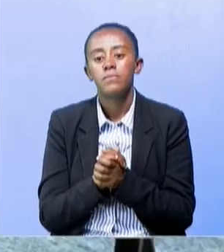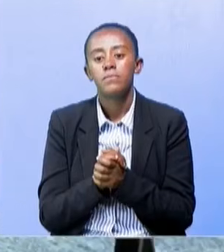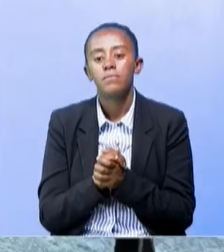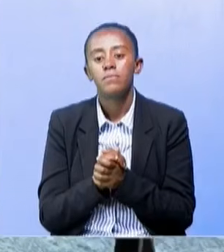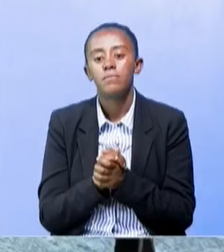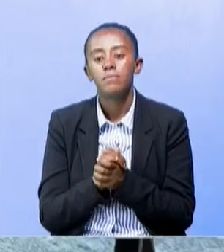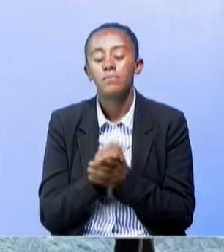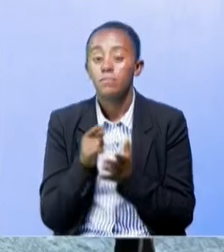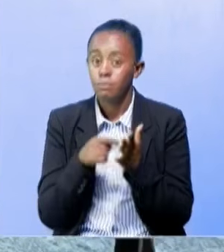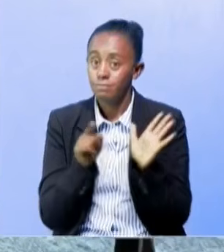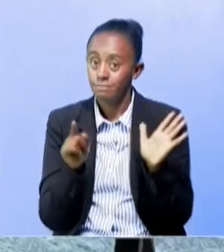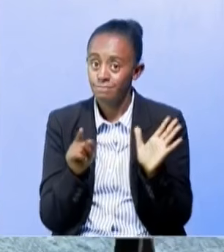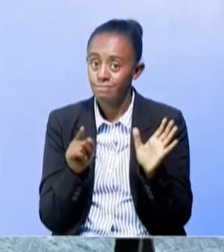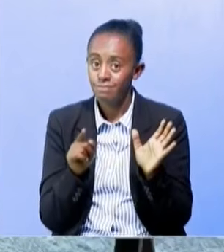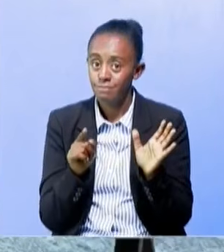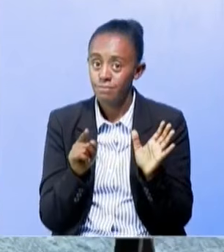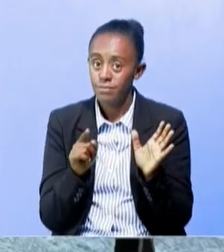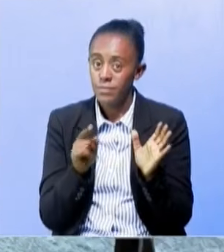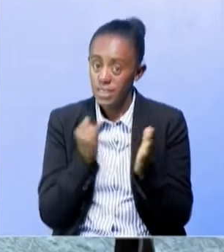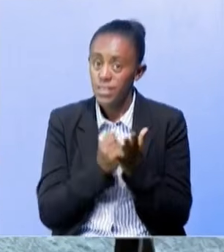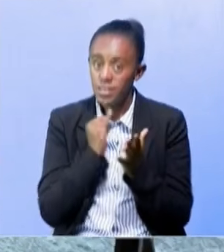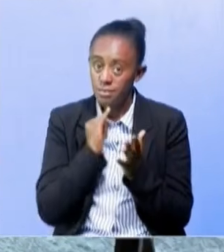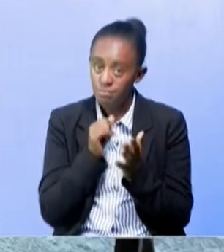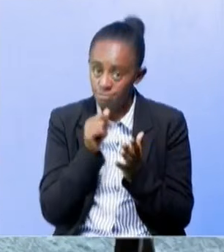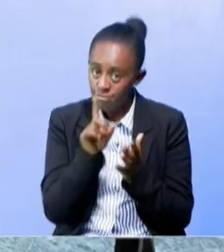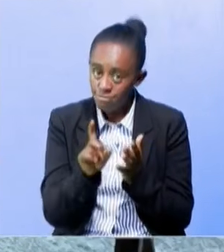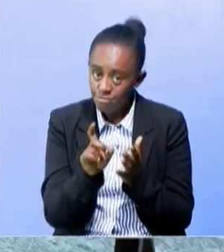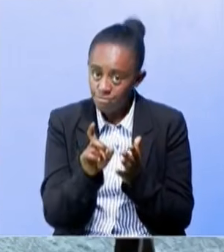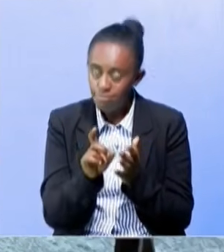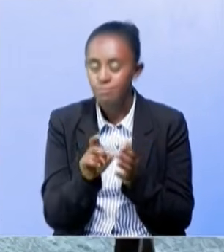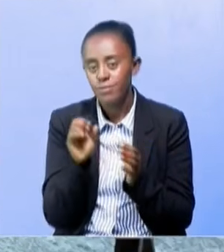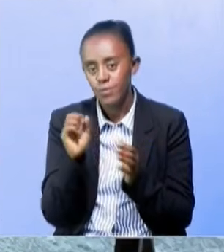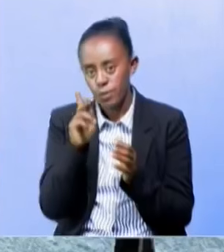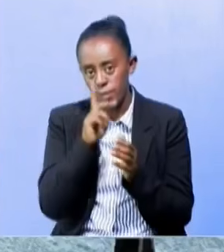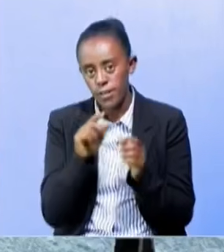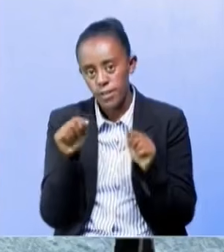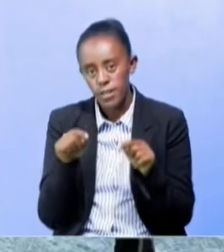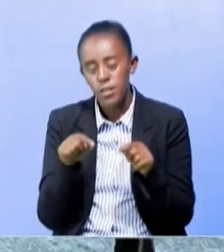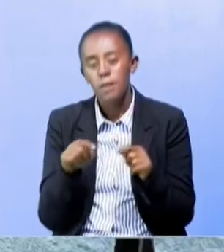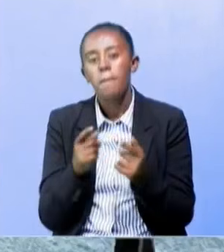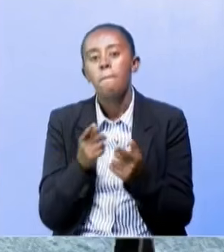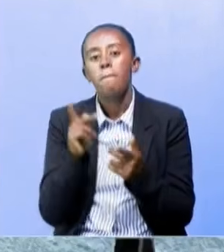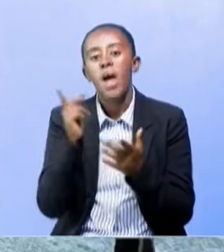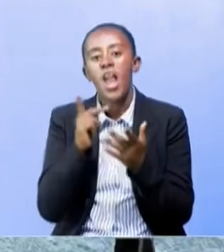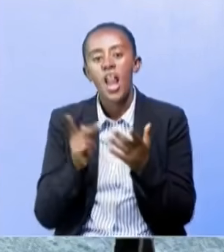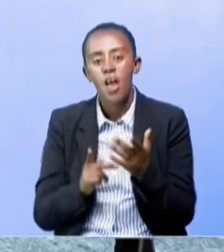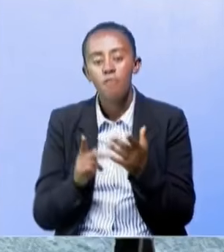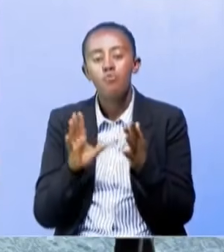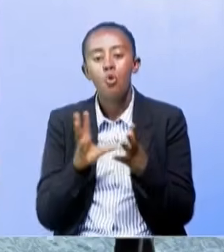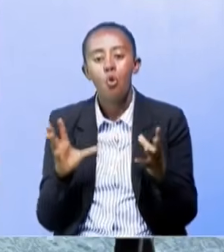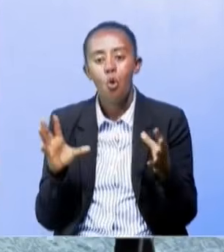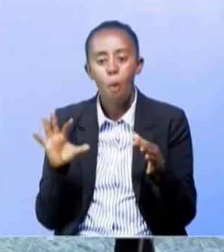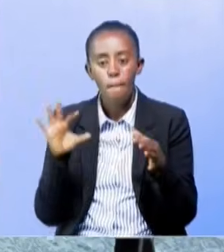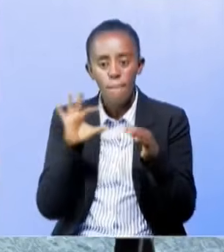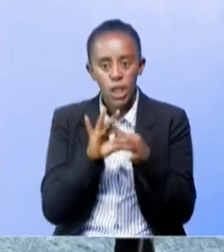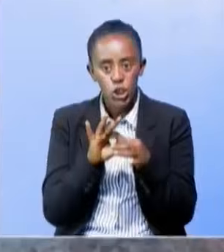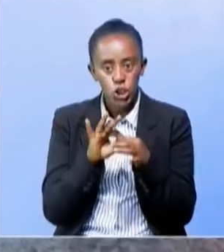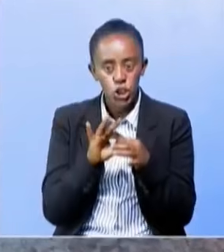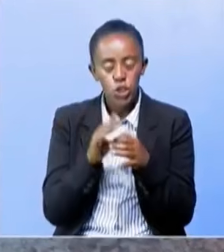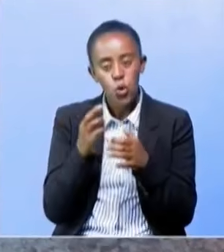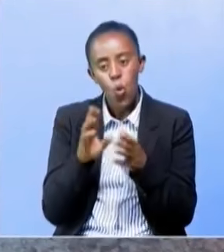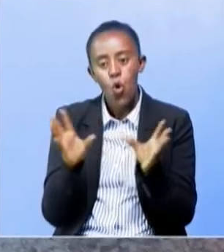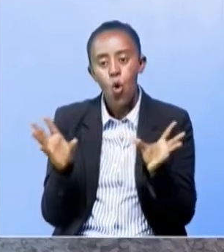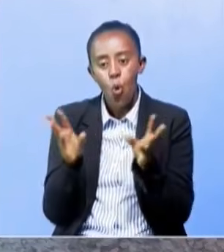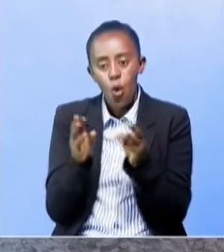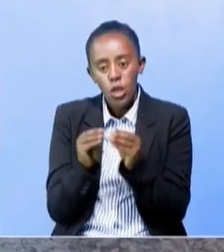I hope this one is clear, isn't it? Good. So a paragraph is a combination of or a